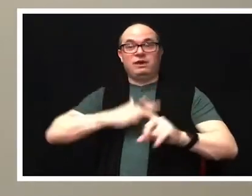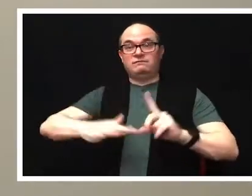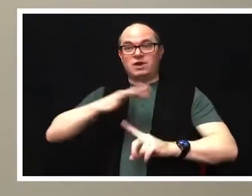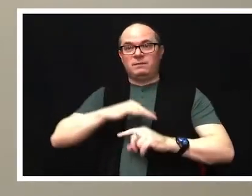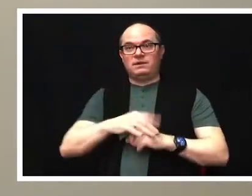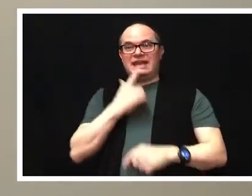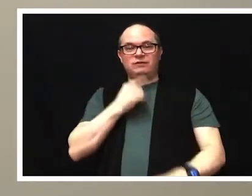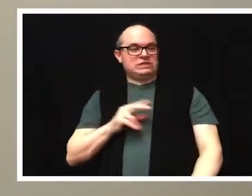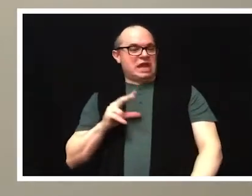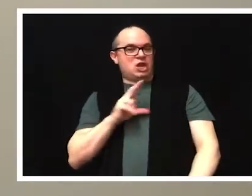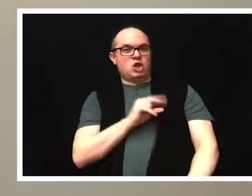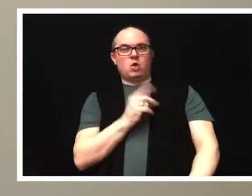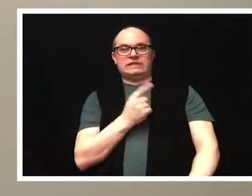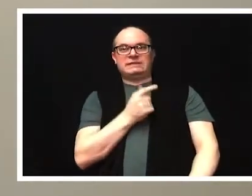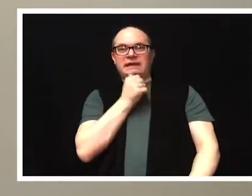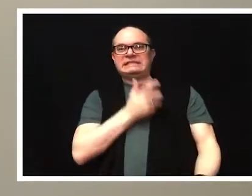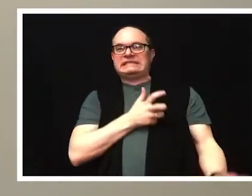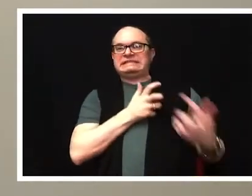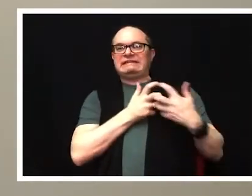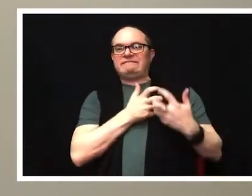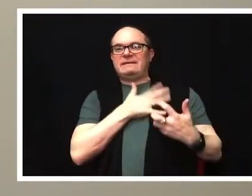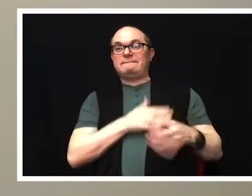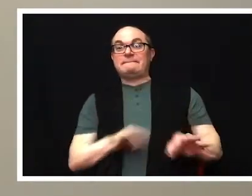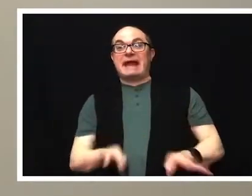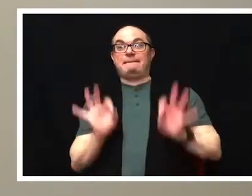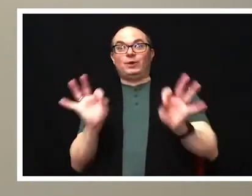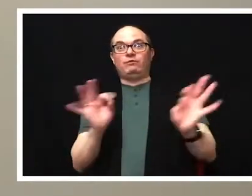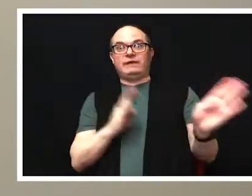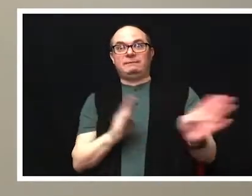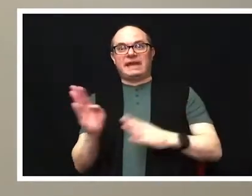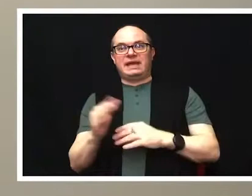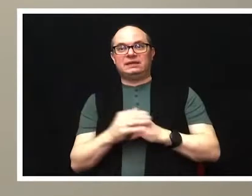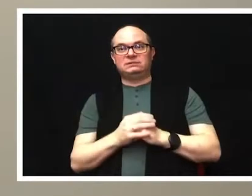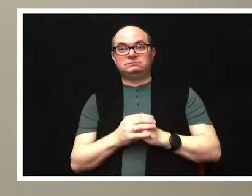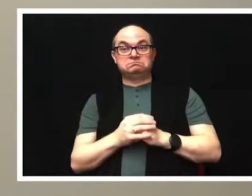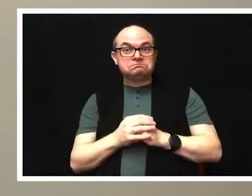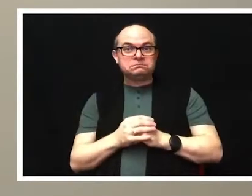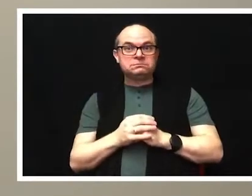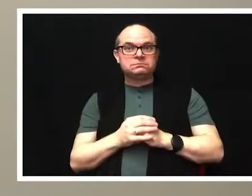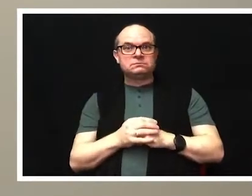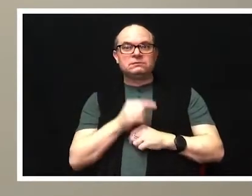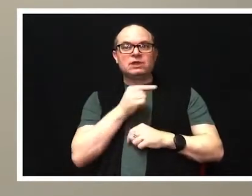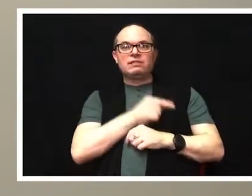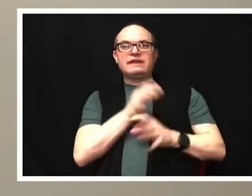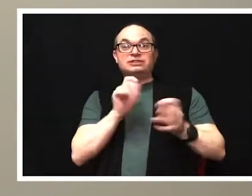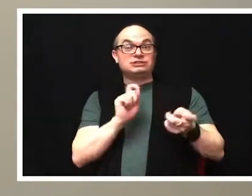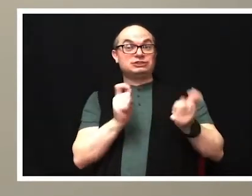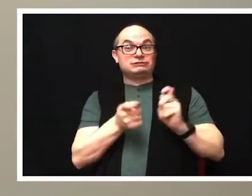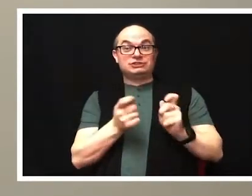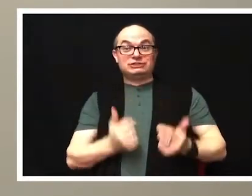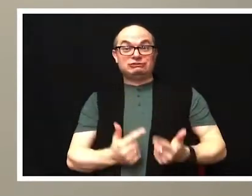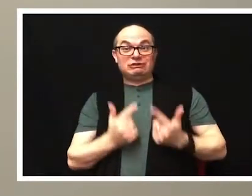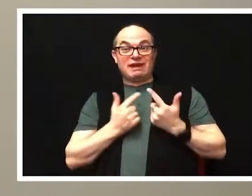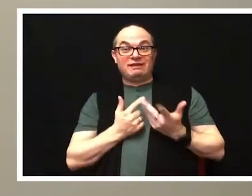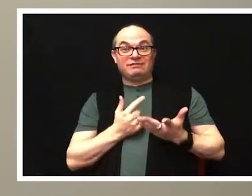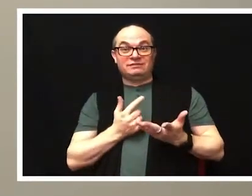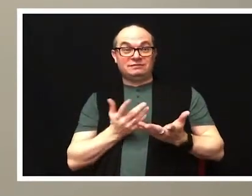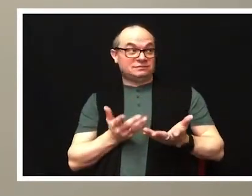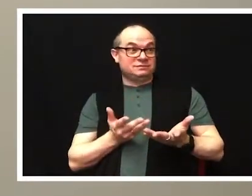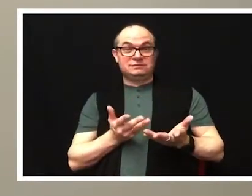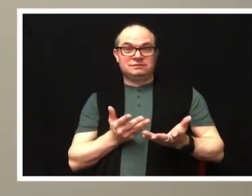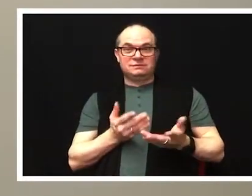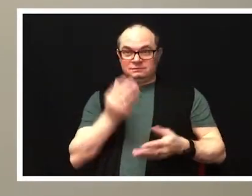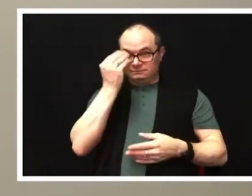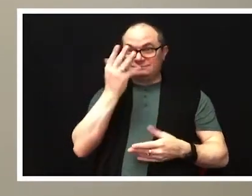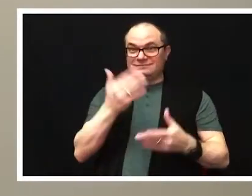you say no to something because it doesn't fit in your perfectly perfect plan, you'll never know if that decision could have changed your life. I told